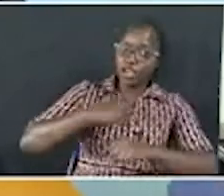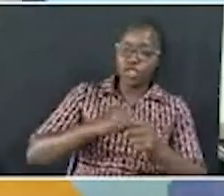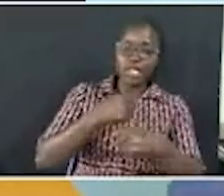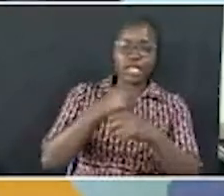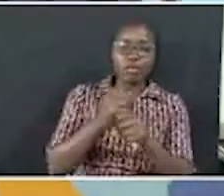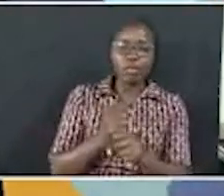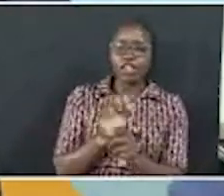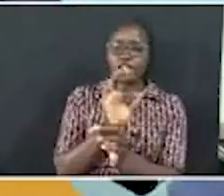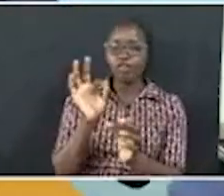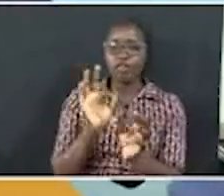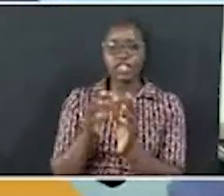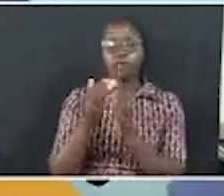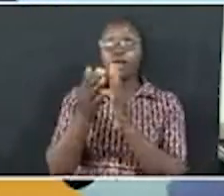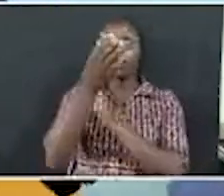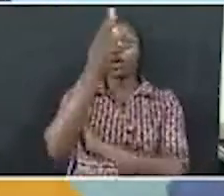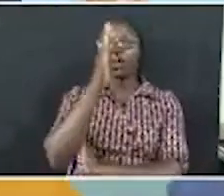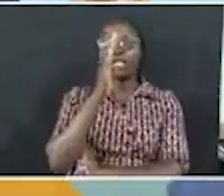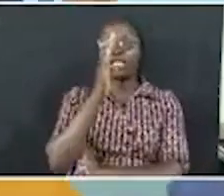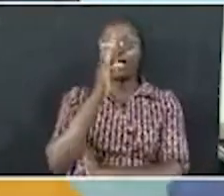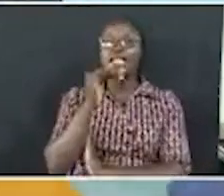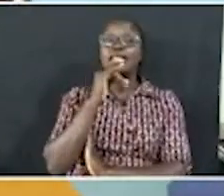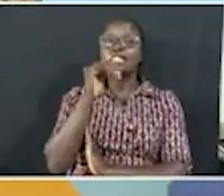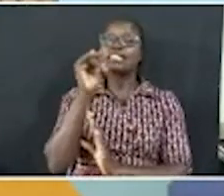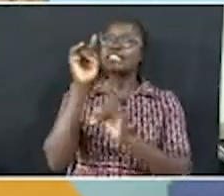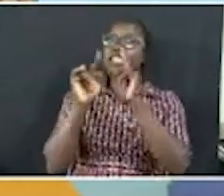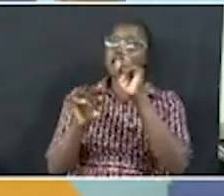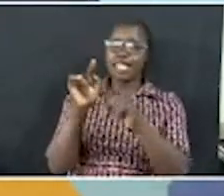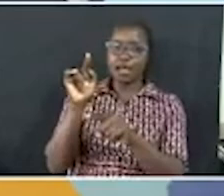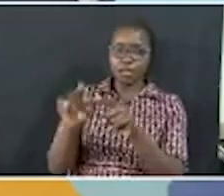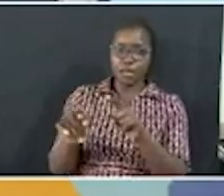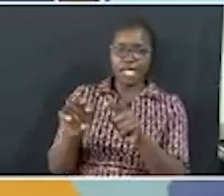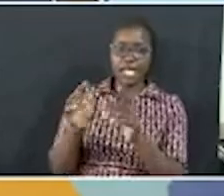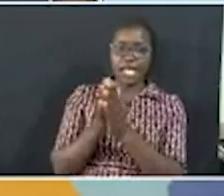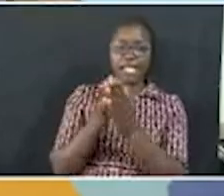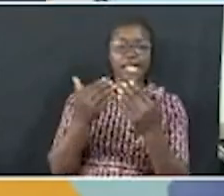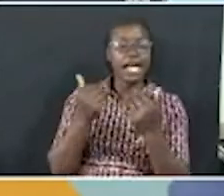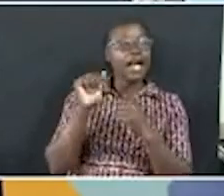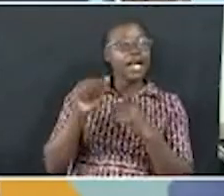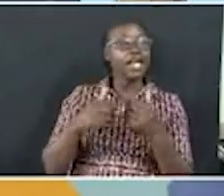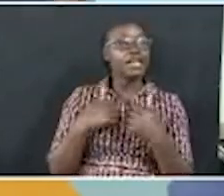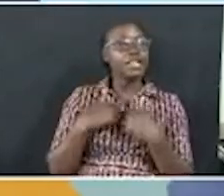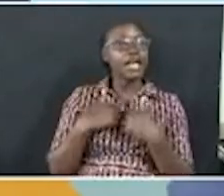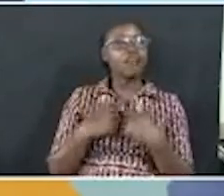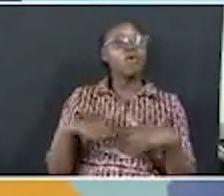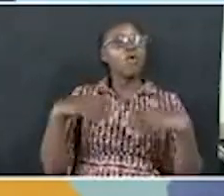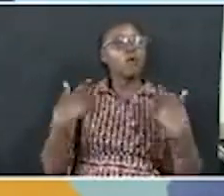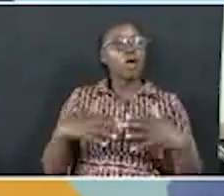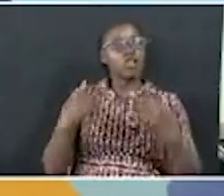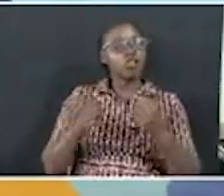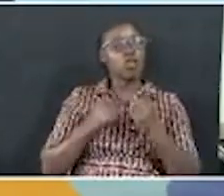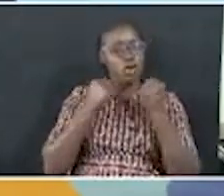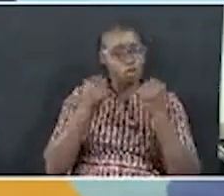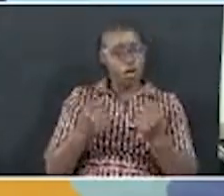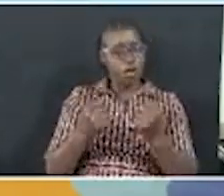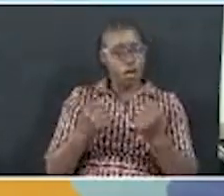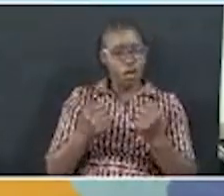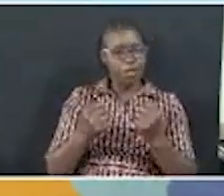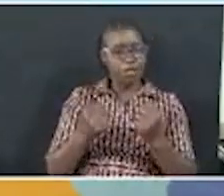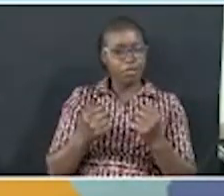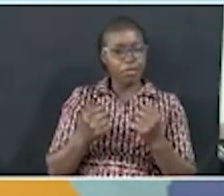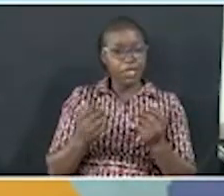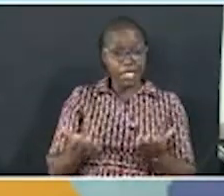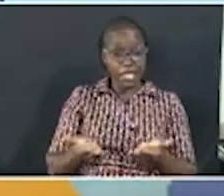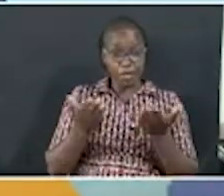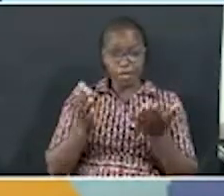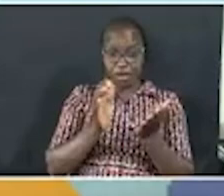made effective by God. It is dynamic and can have tremendous power. Amplified